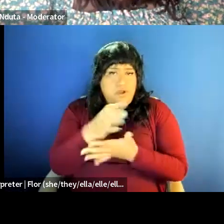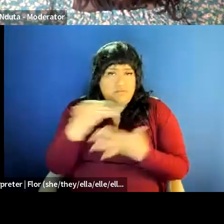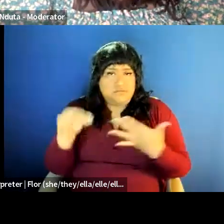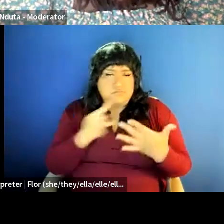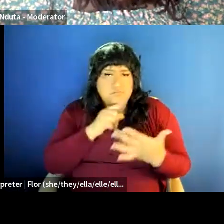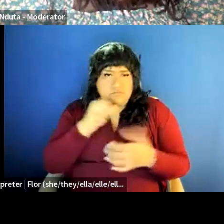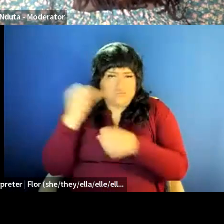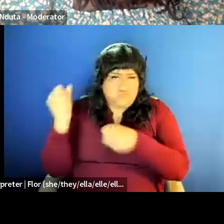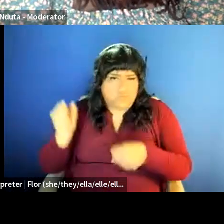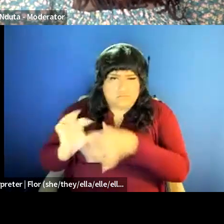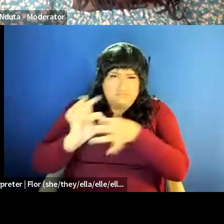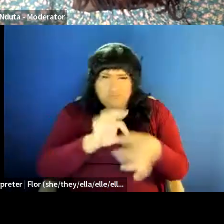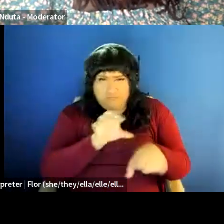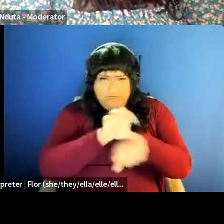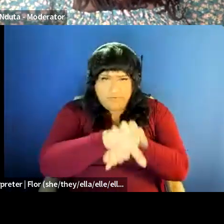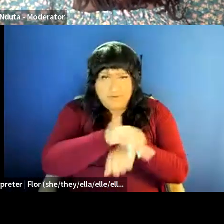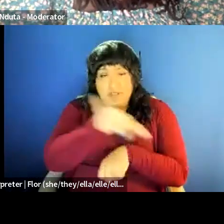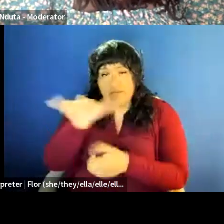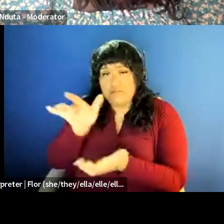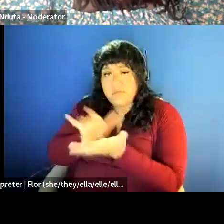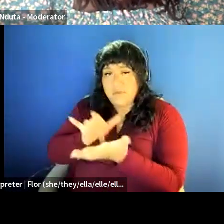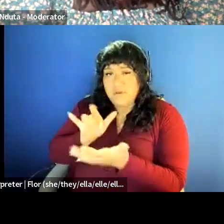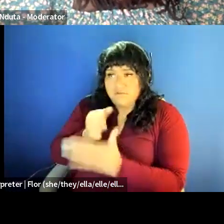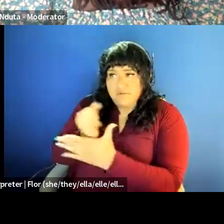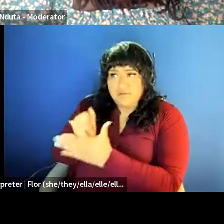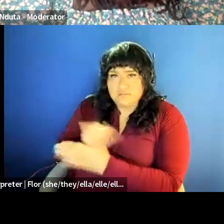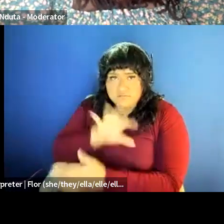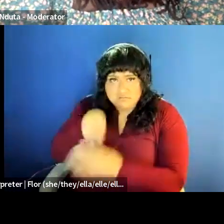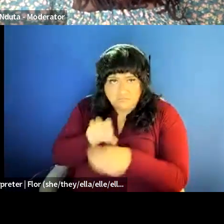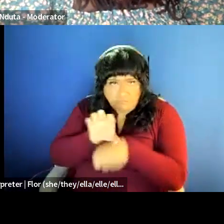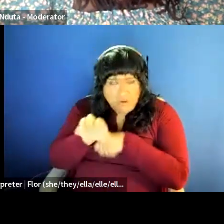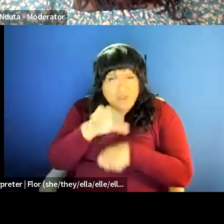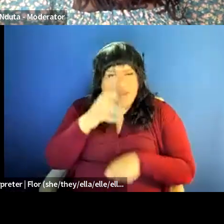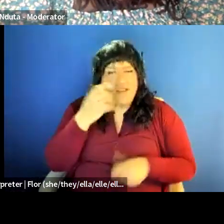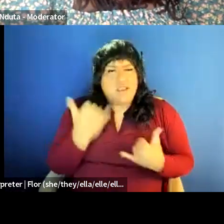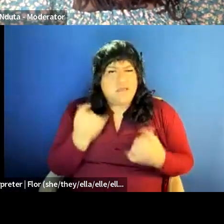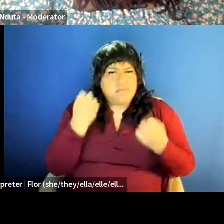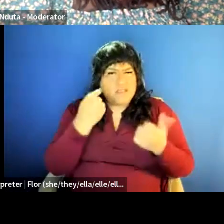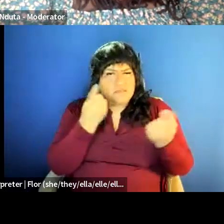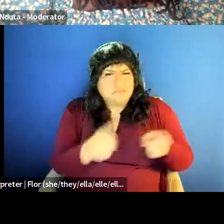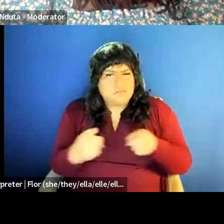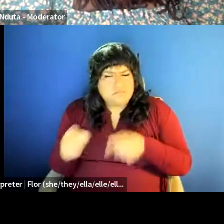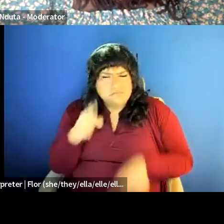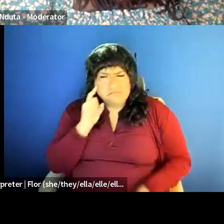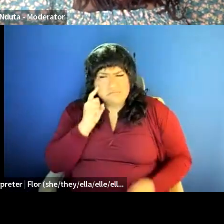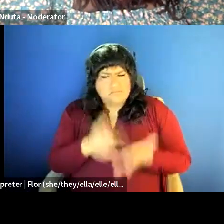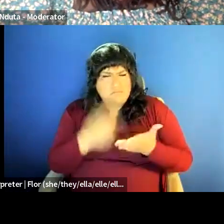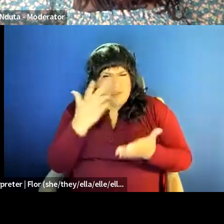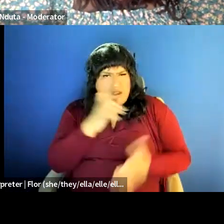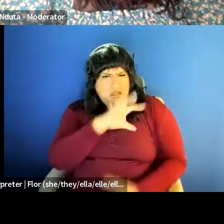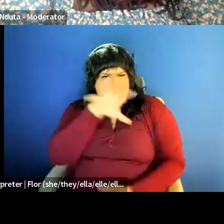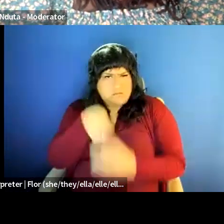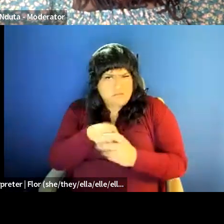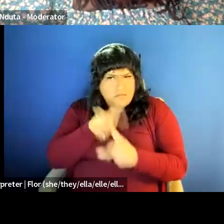like medical interventions are. And there's so many more of these, and you have to ask, why aren't they being implemented? And one of the reasons is because the legislation